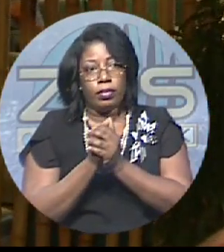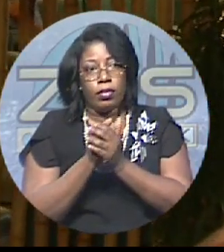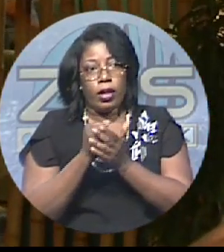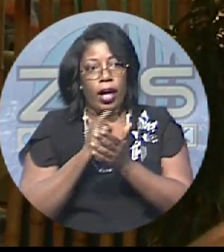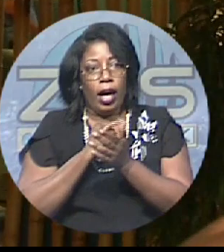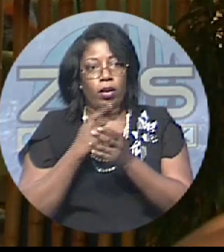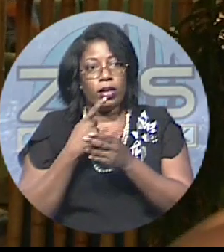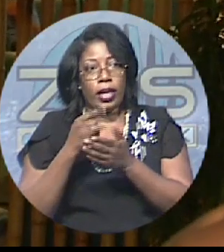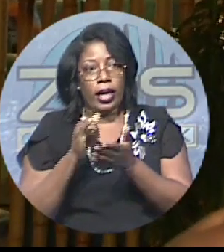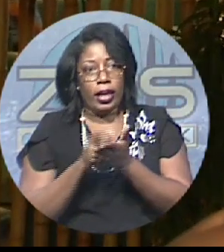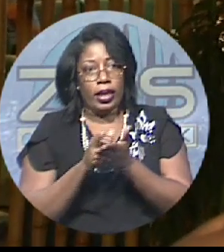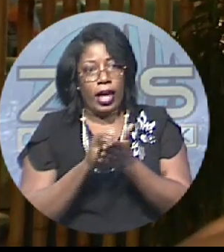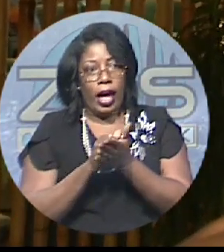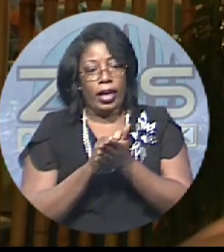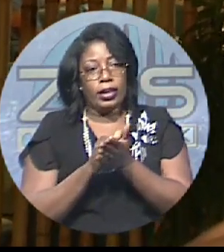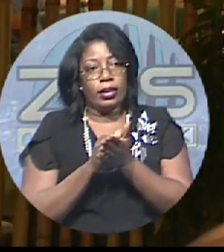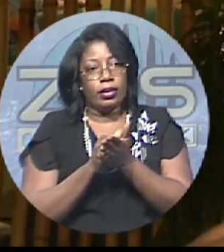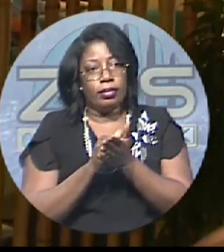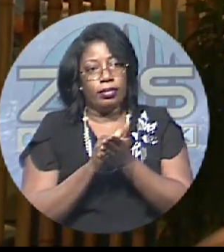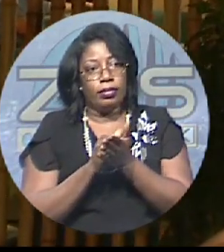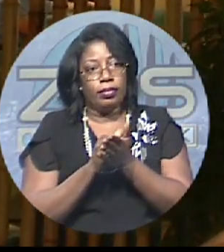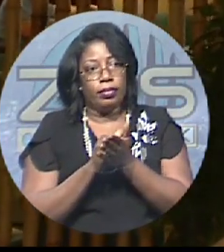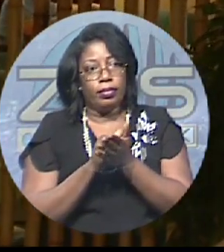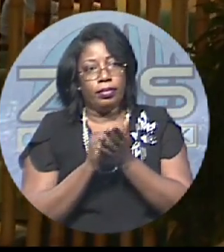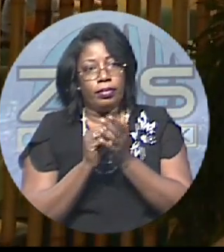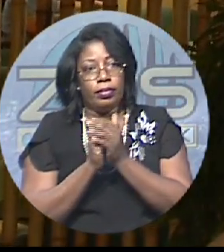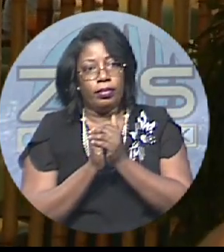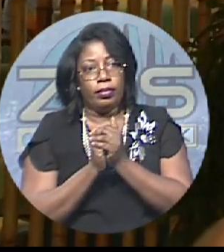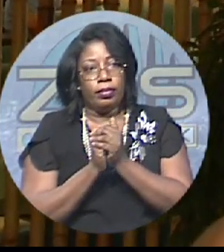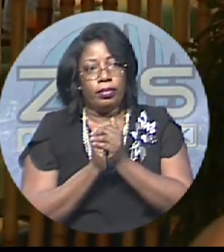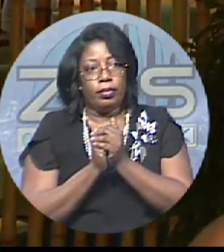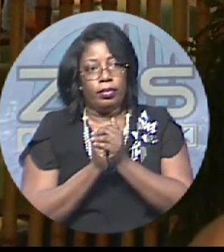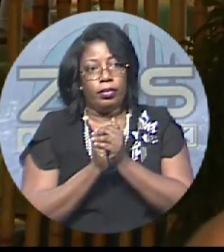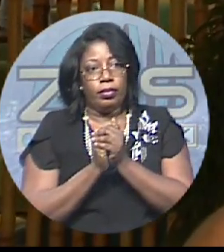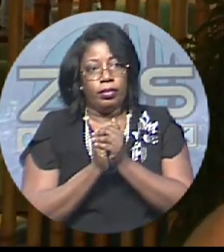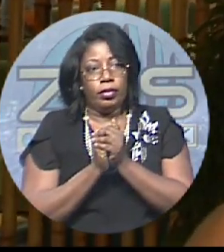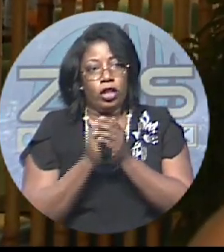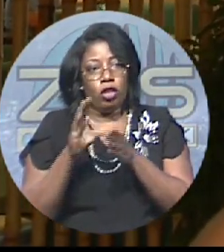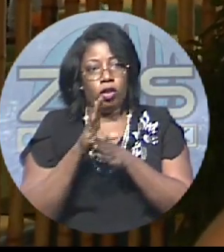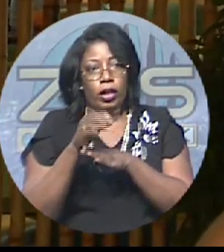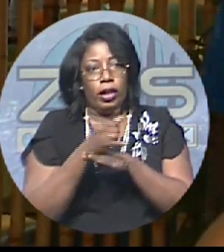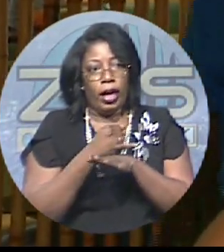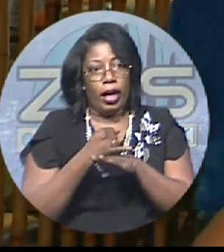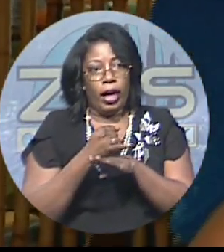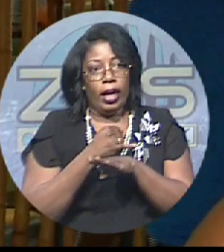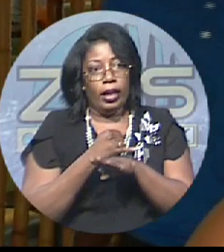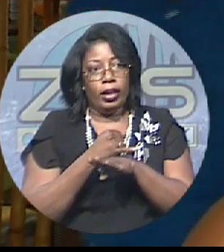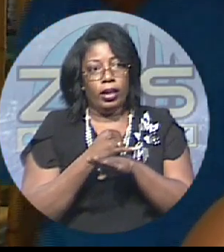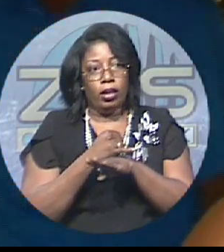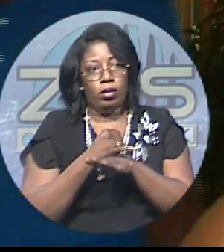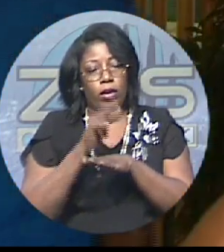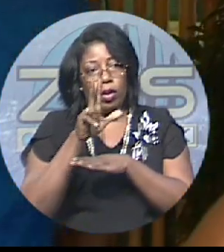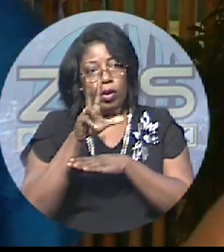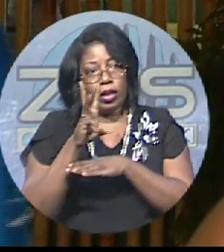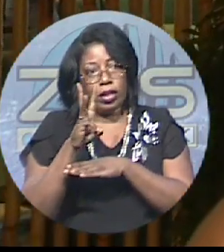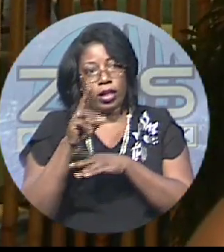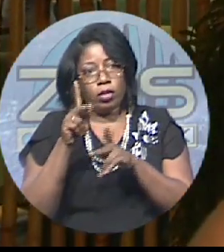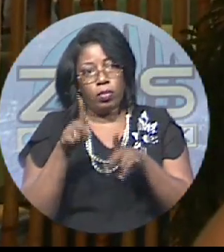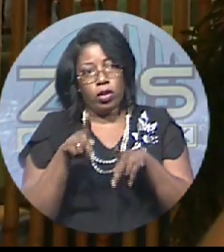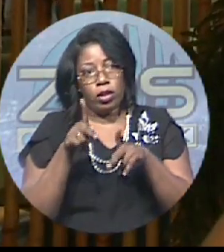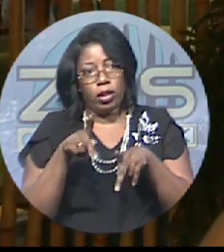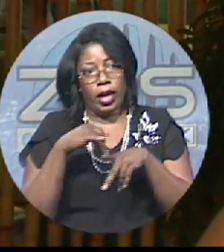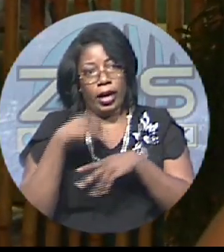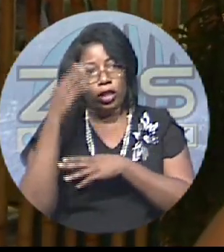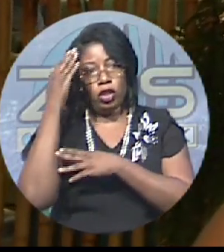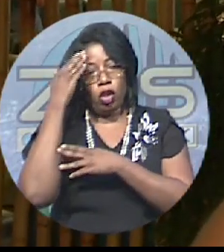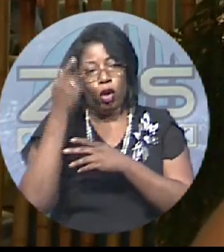have to check our records to give you an exact number. I can tell you right now to Crooked Islands, it has been 36 people. I know